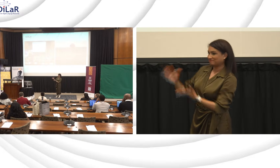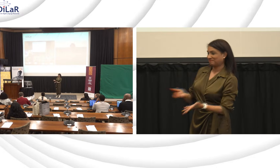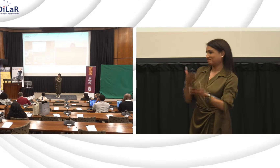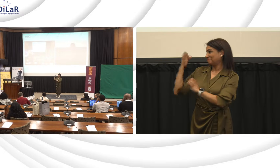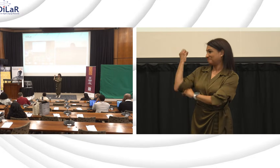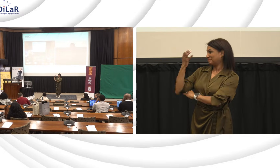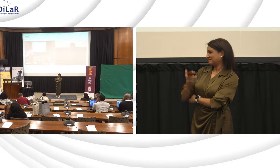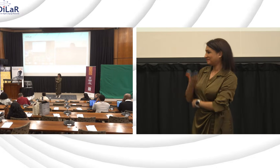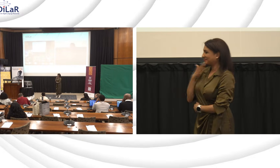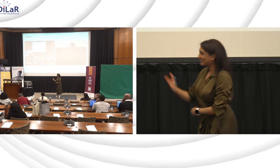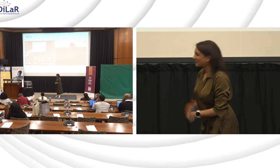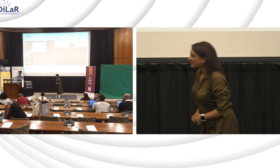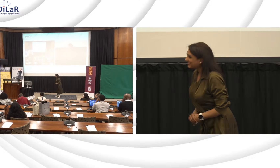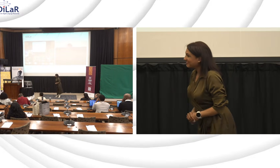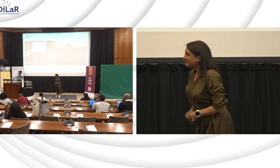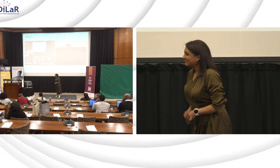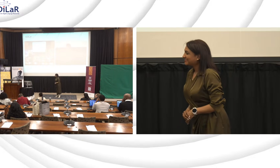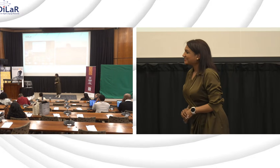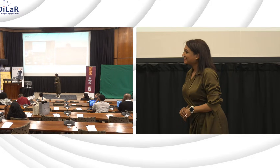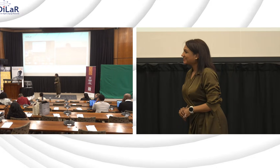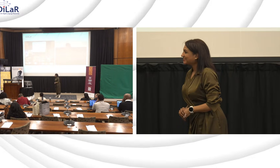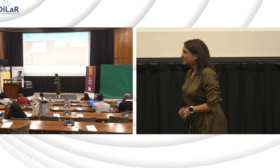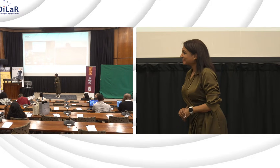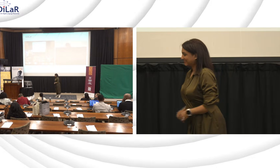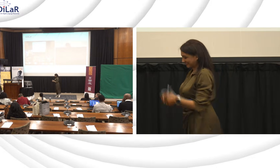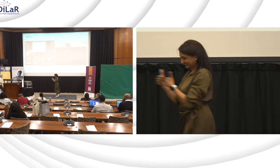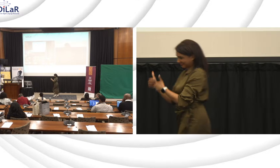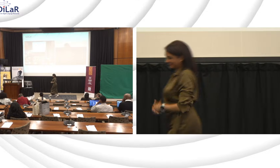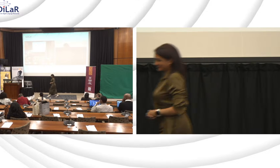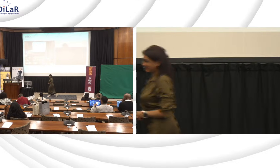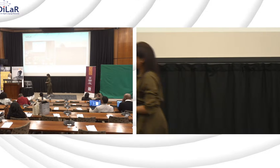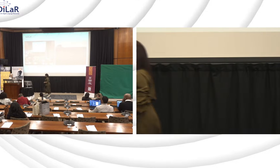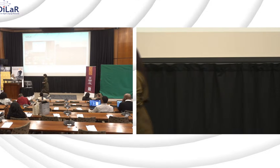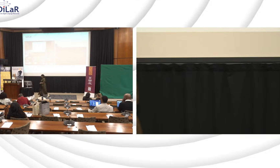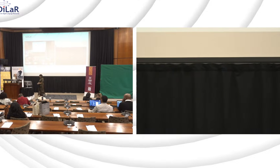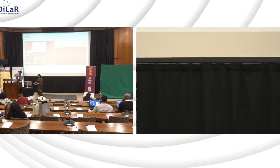Just introduce yourself, please, Prof, before you start your presentation.